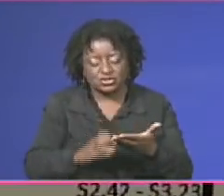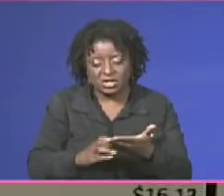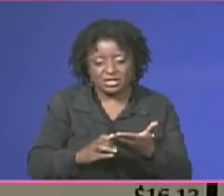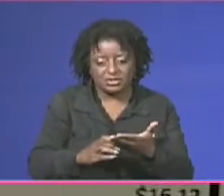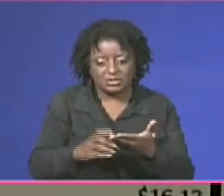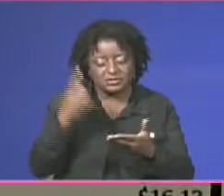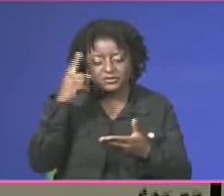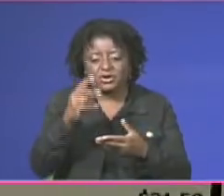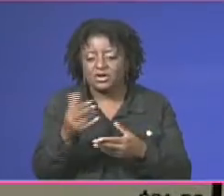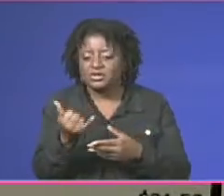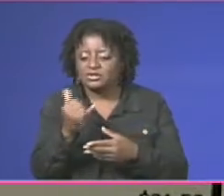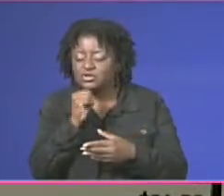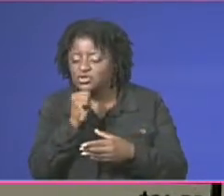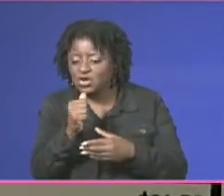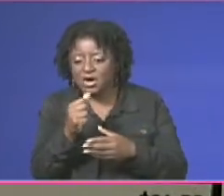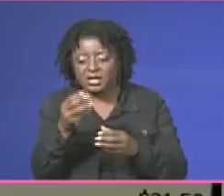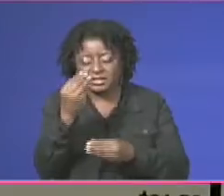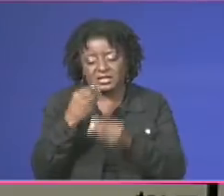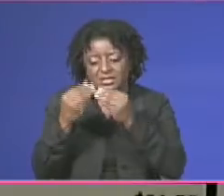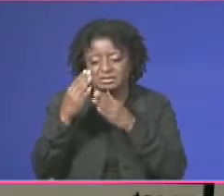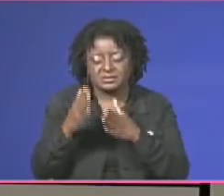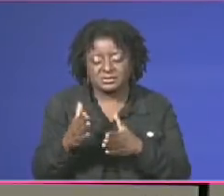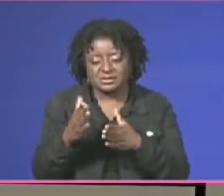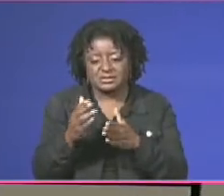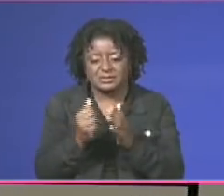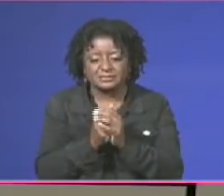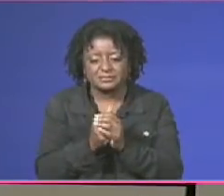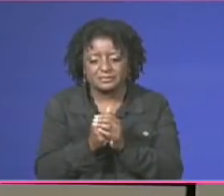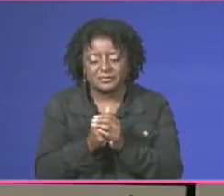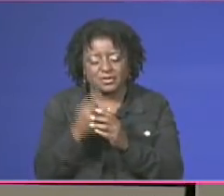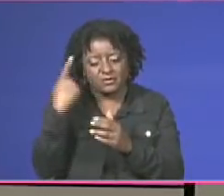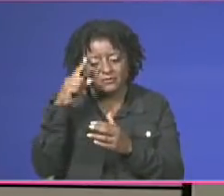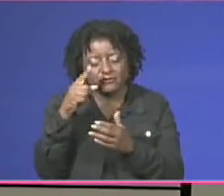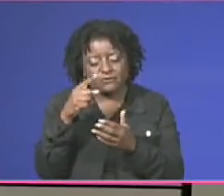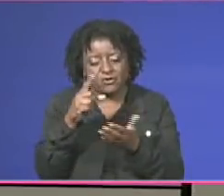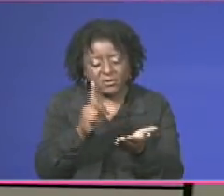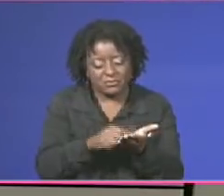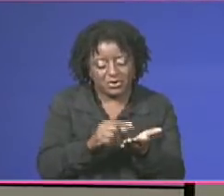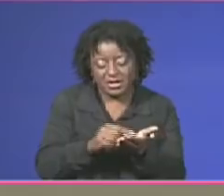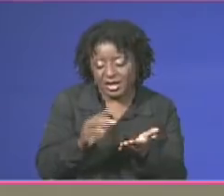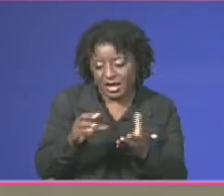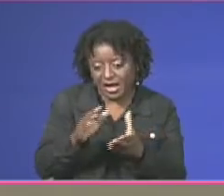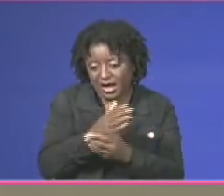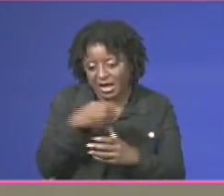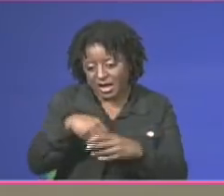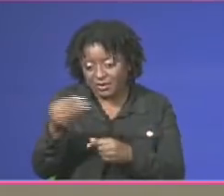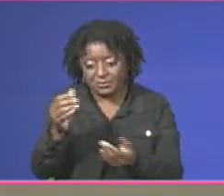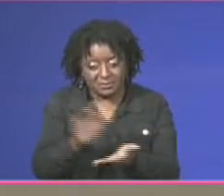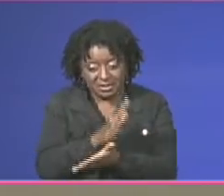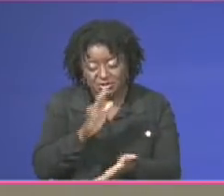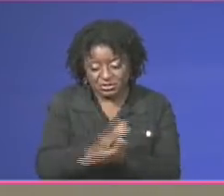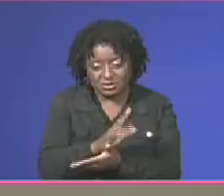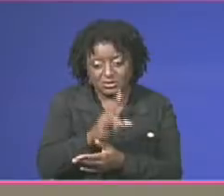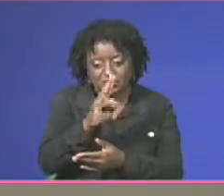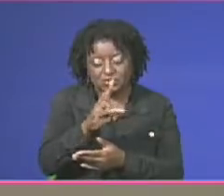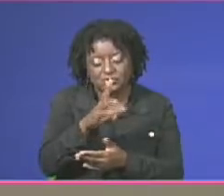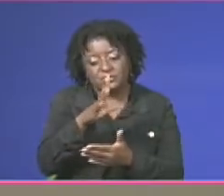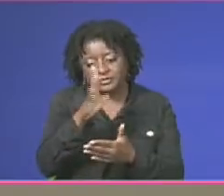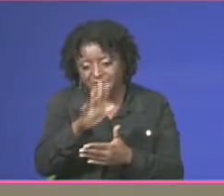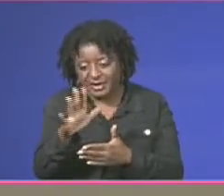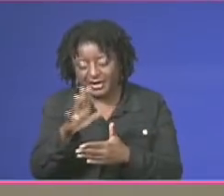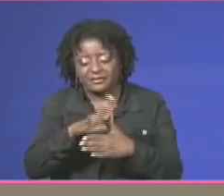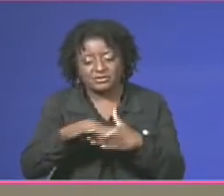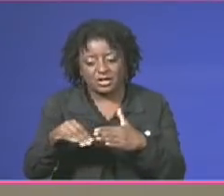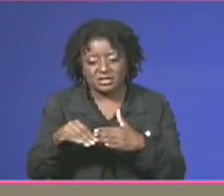fees to operate accounts. For references and printouts, it's about $2 to $5 Canadian dollars. For Scotiabank Bahamas, their credit card